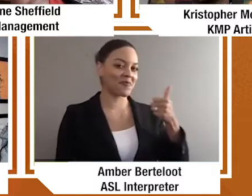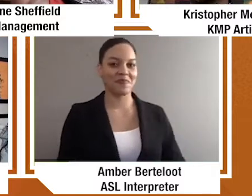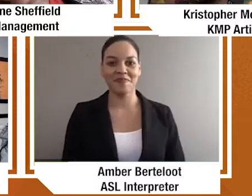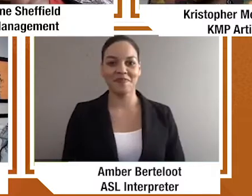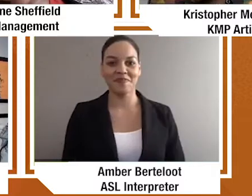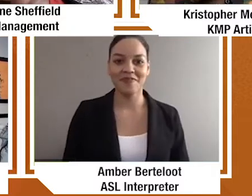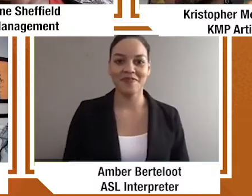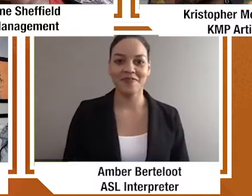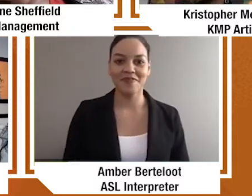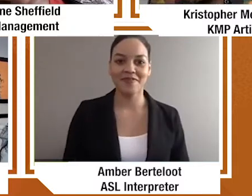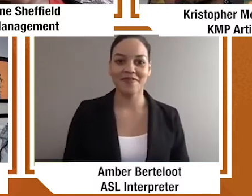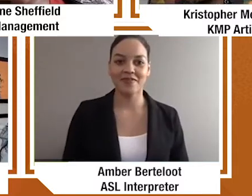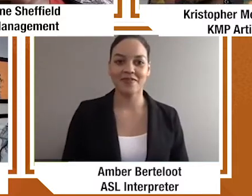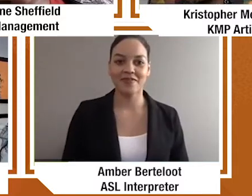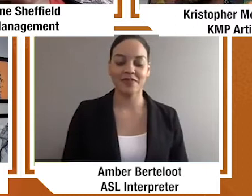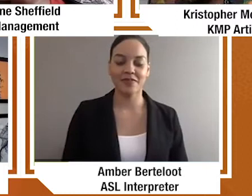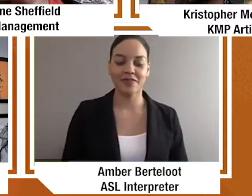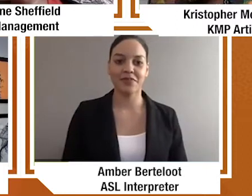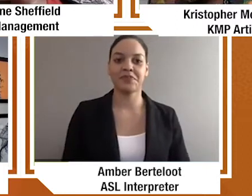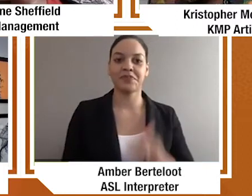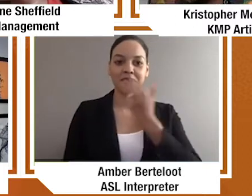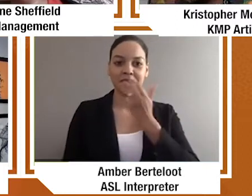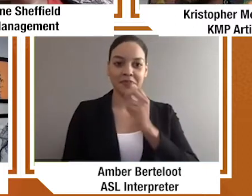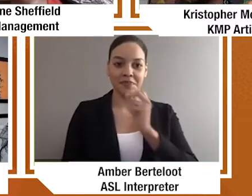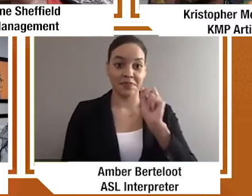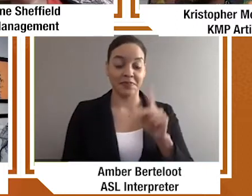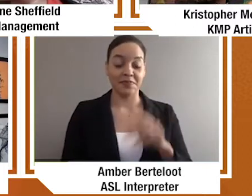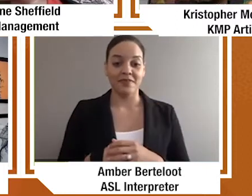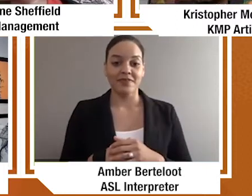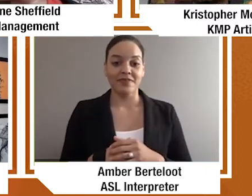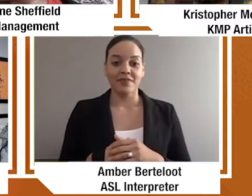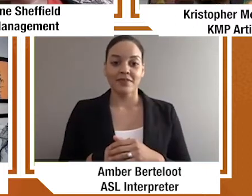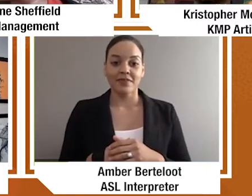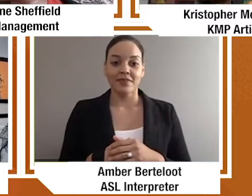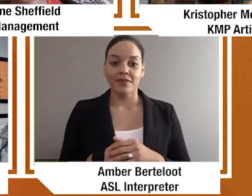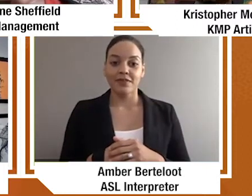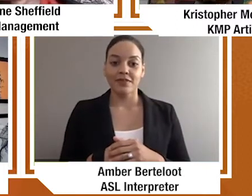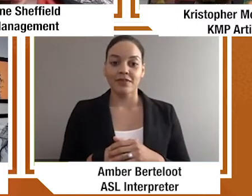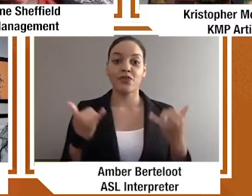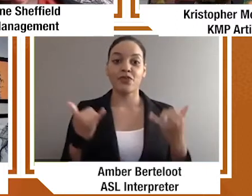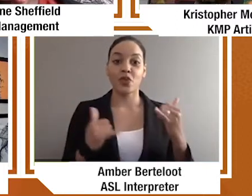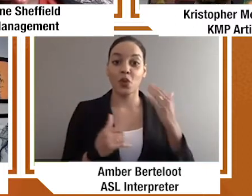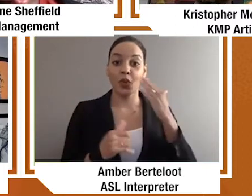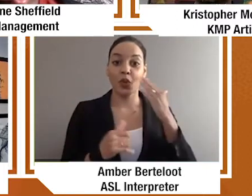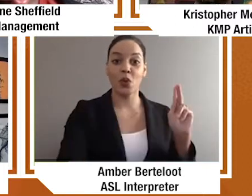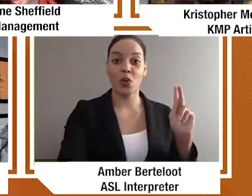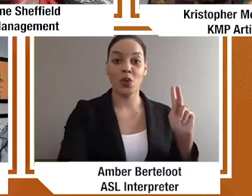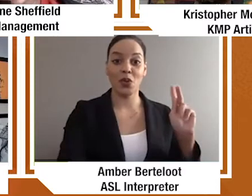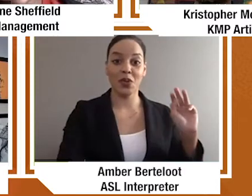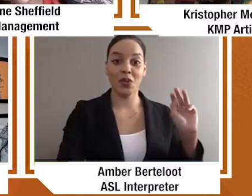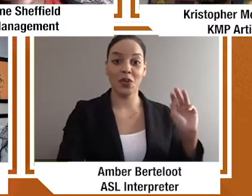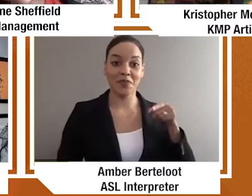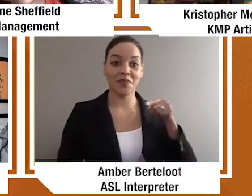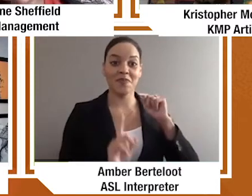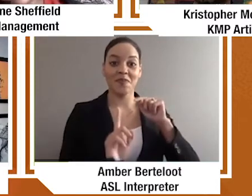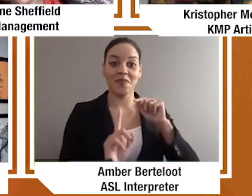and thank you for letting us know. Wow. So, you know, Kristopher McDowell's got a lead foot, just in case y'all